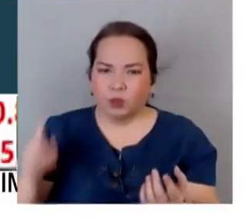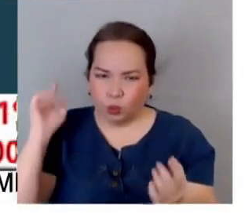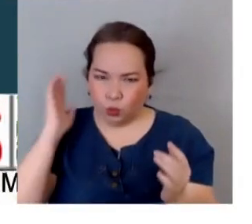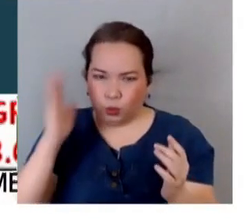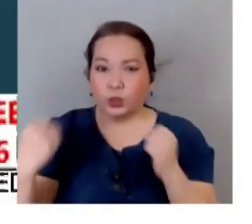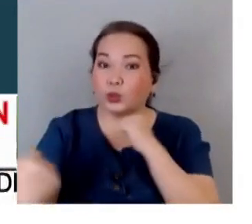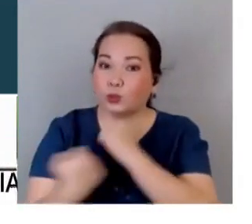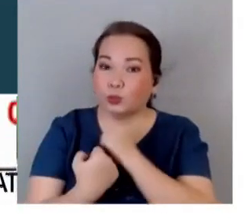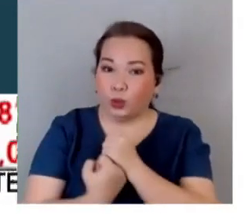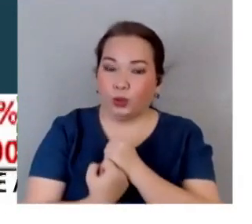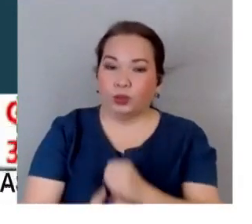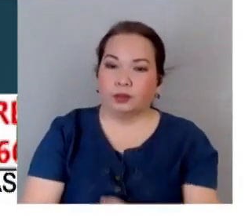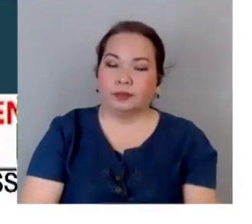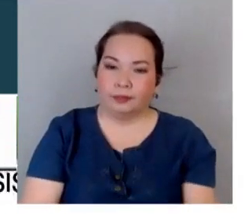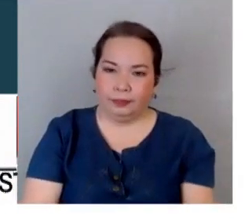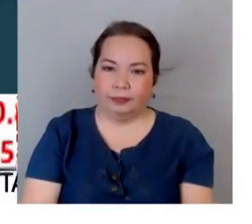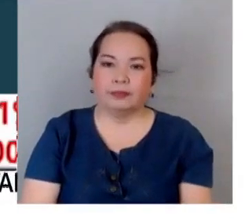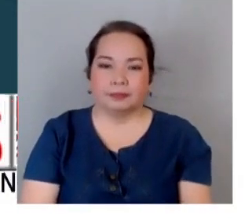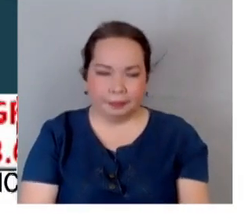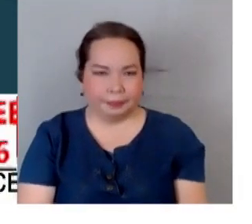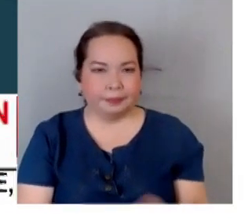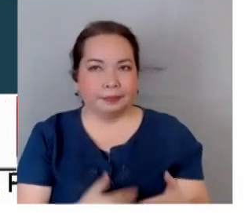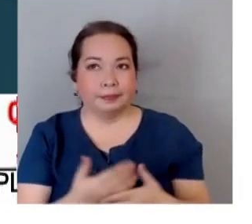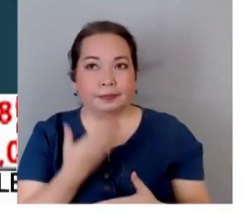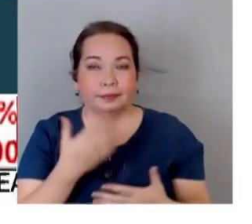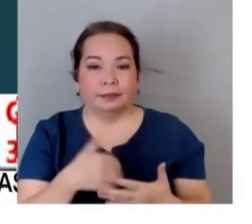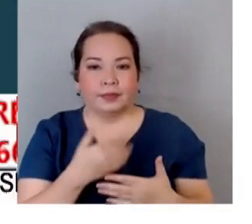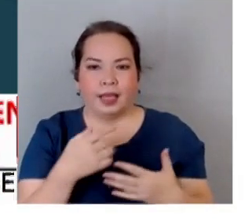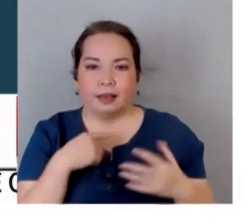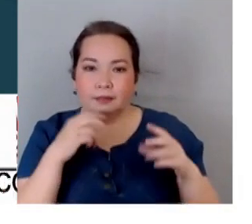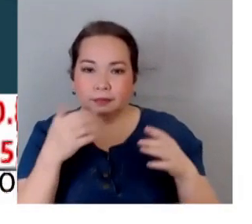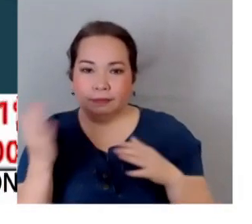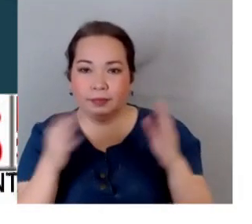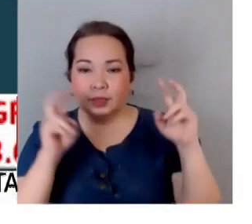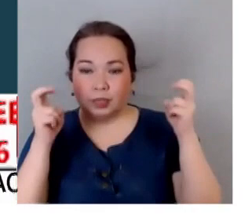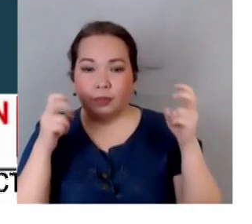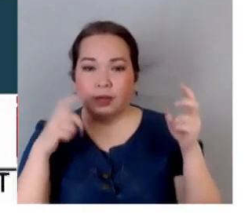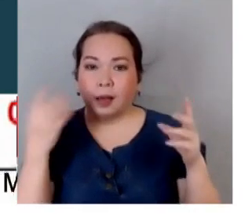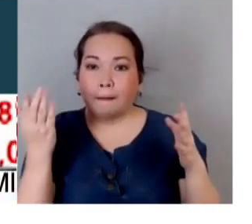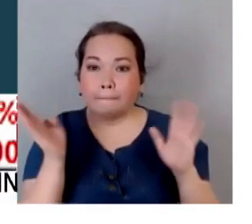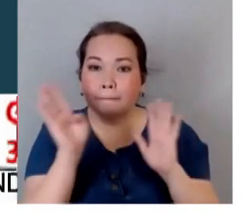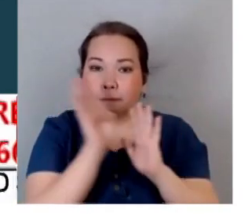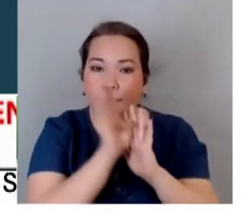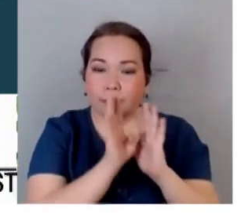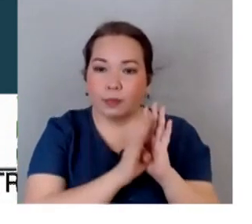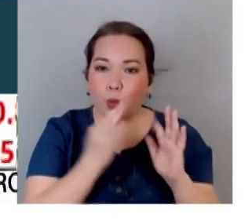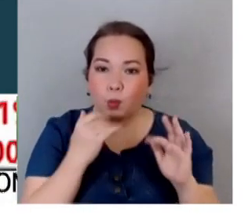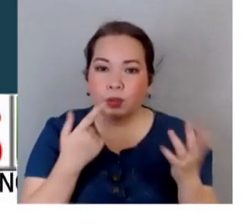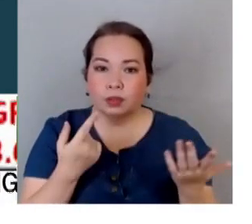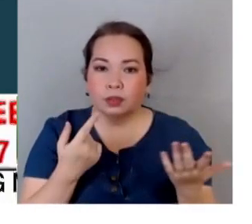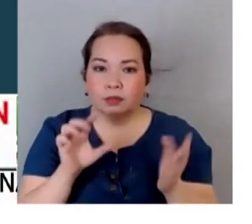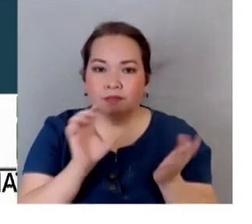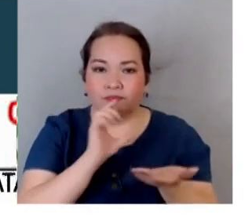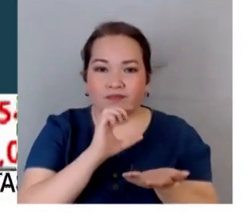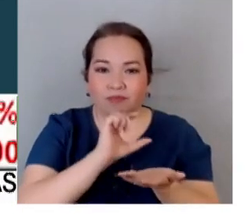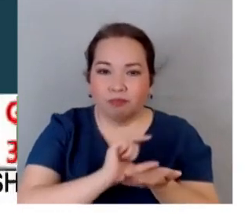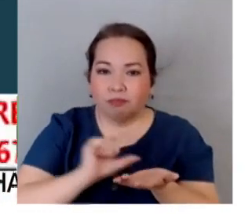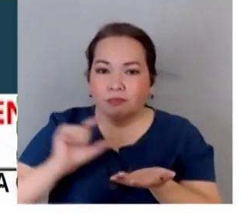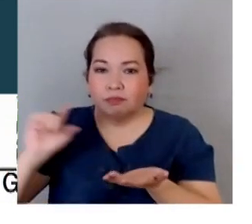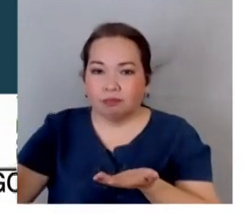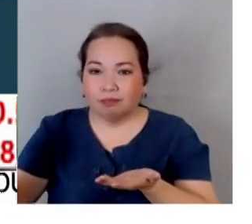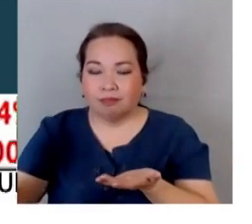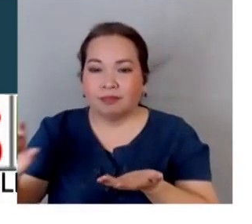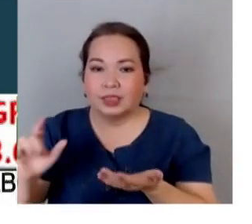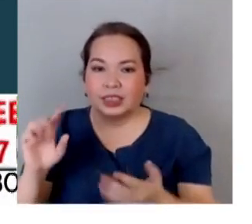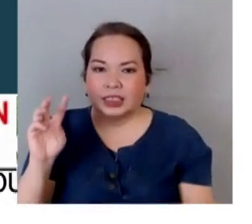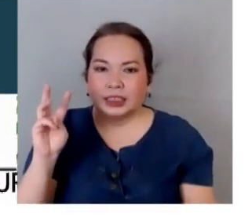On to another topic. Before I let you go, you also filed a bill seeking to reallocate the 16 billion peso fund of the National Task